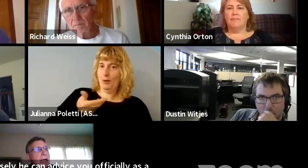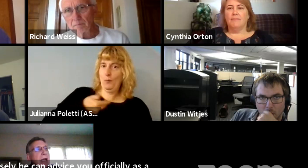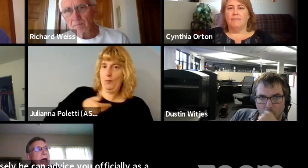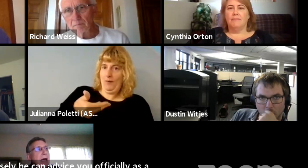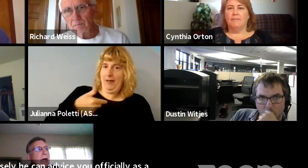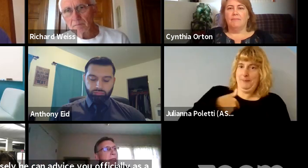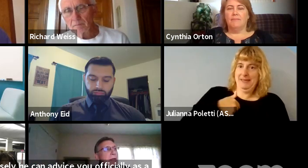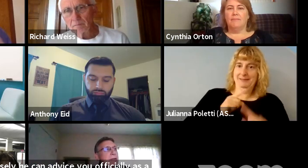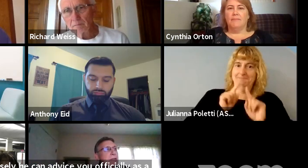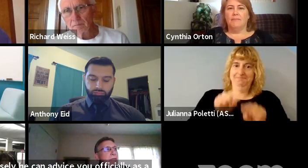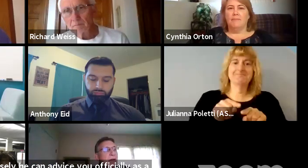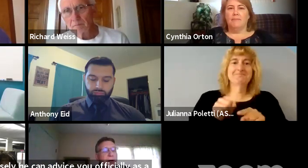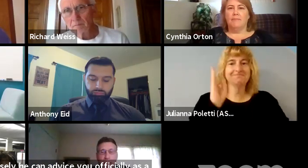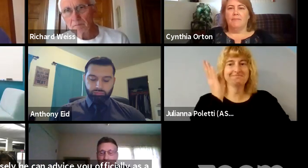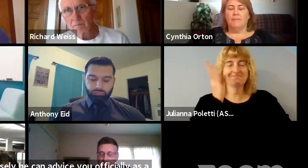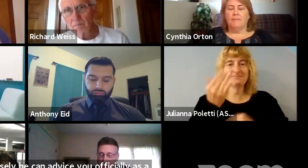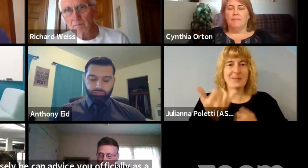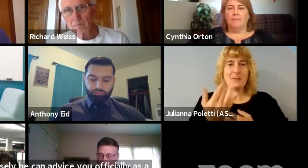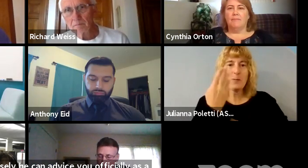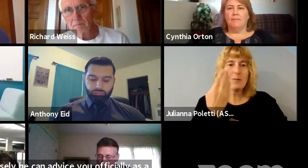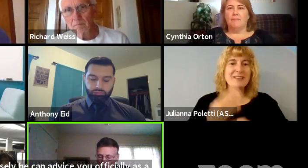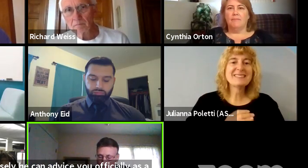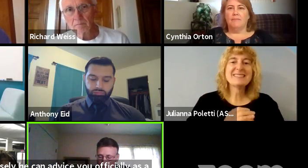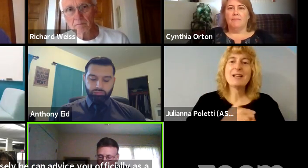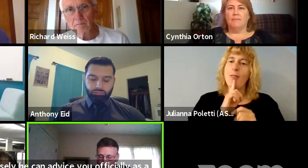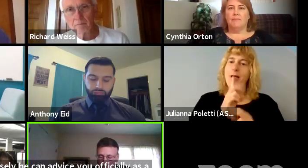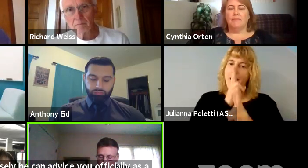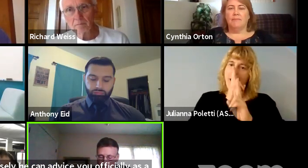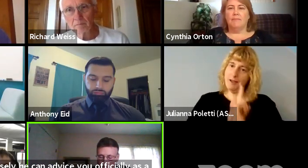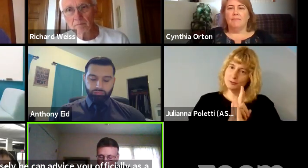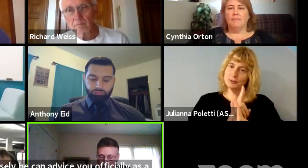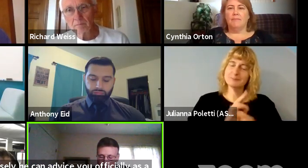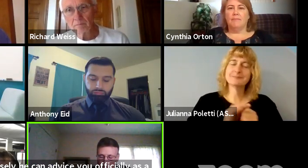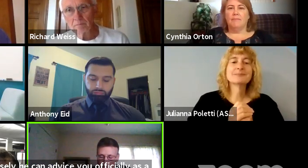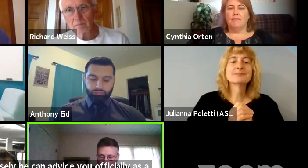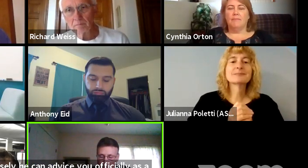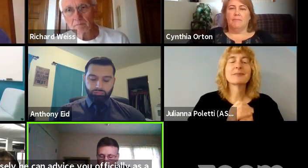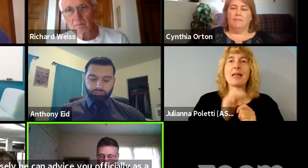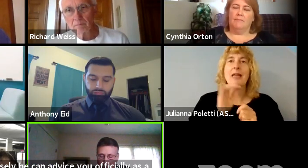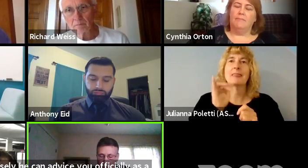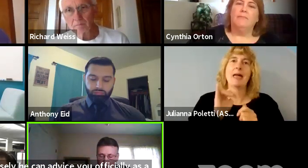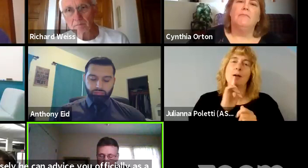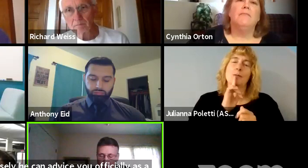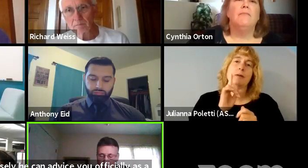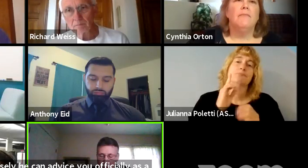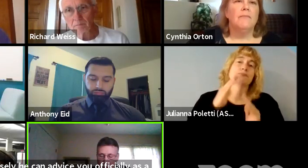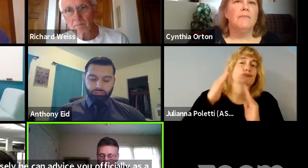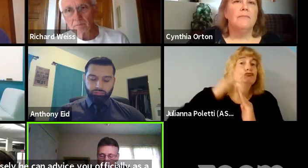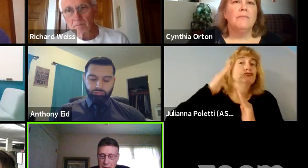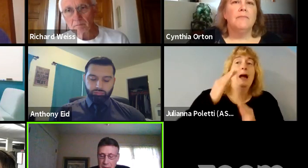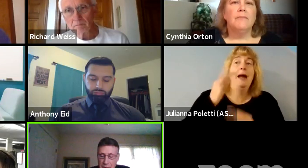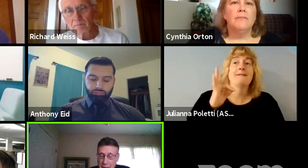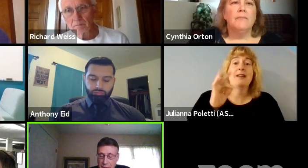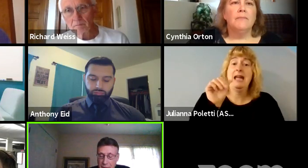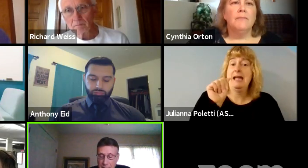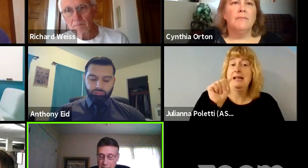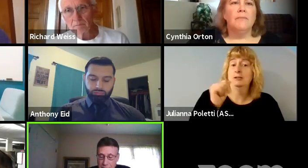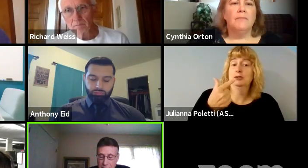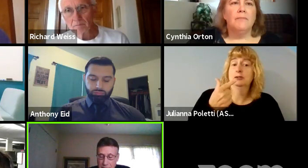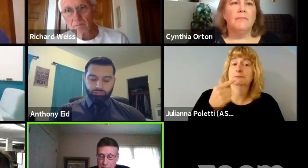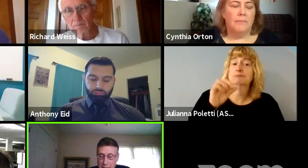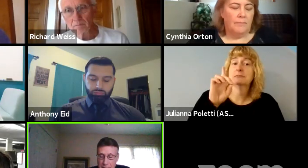morning. It's a very much an honor. One of the hallmarks of the Attorney General's department over these